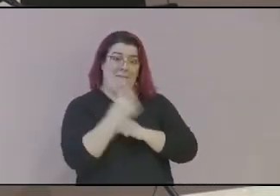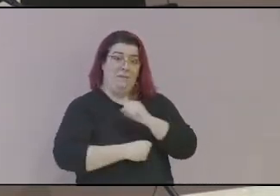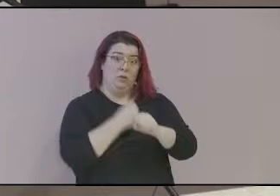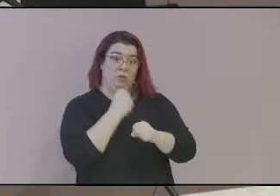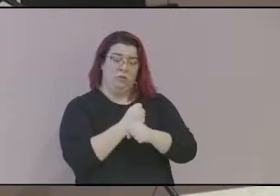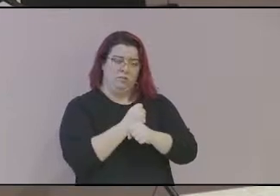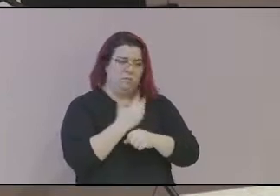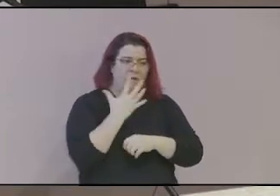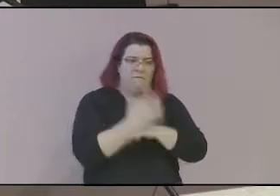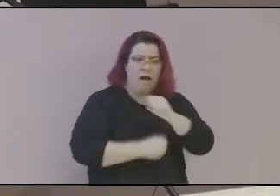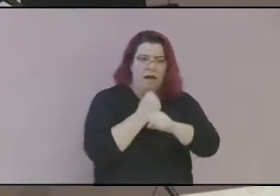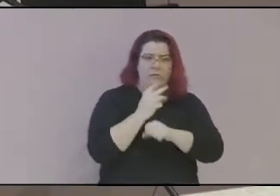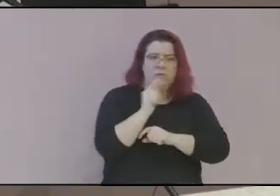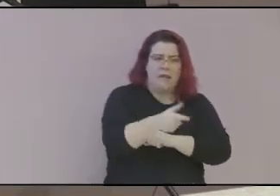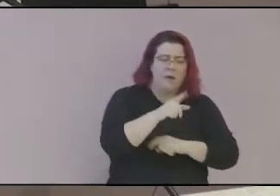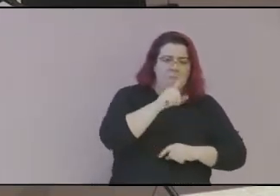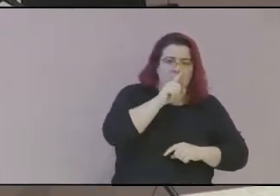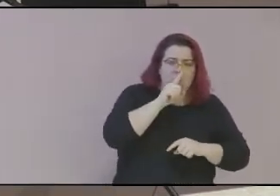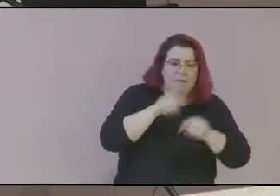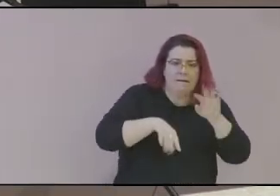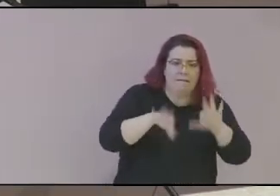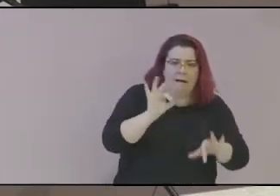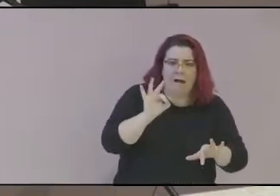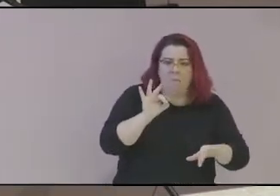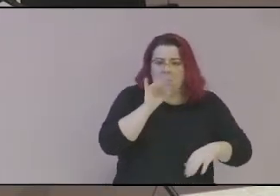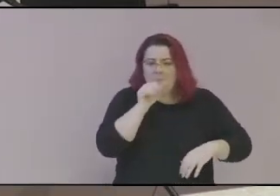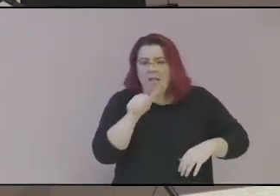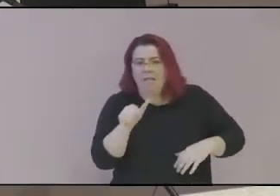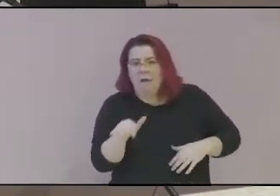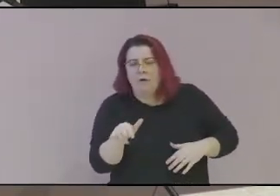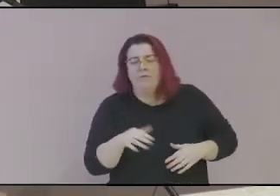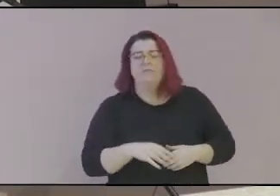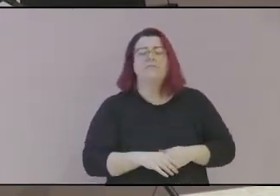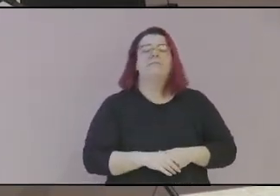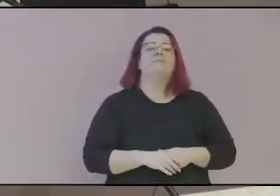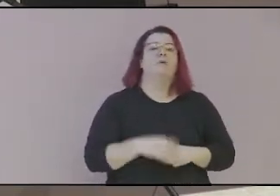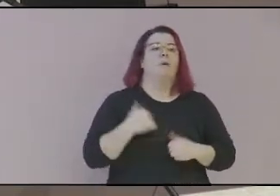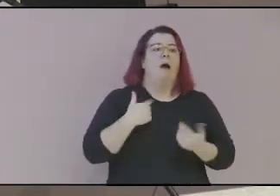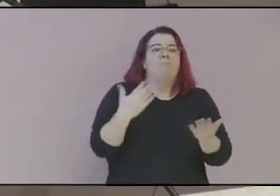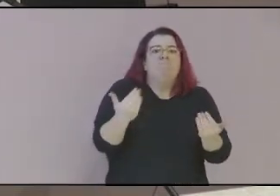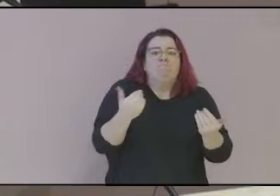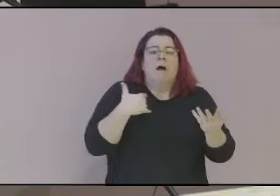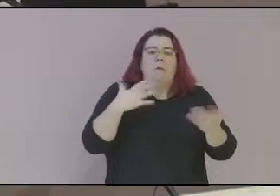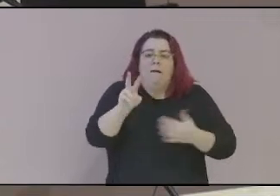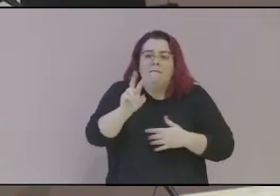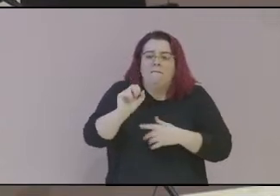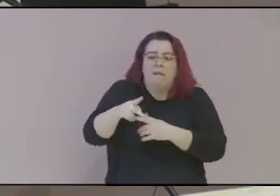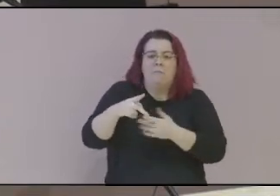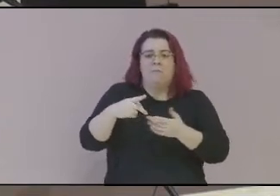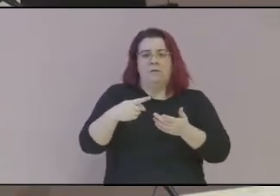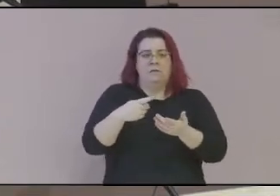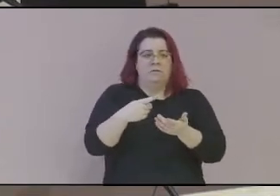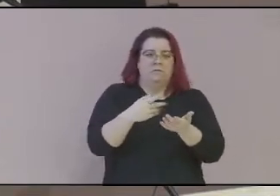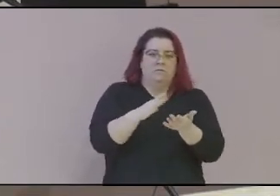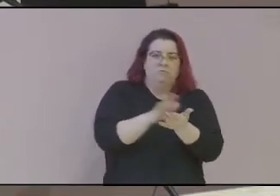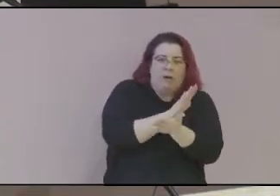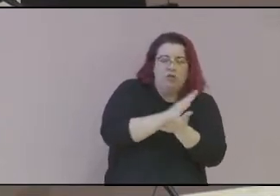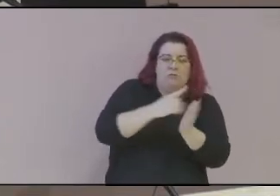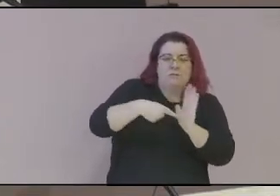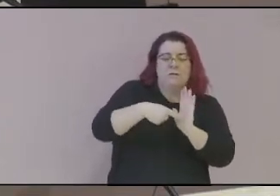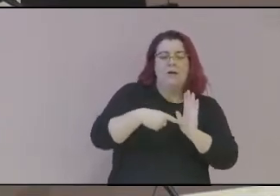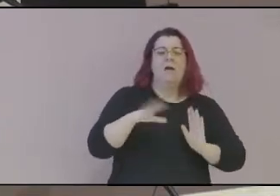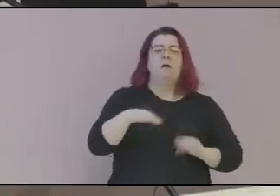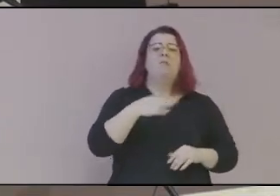task force, specifically Ventilator Commission records, and I wanted to see what kinds of disability participation